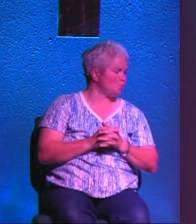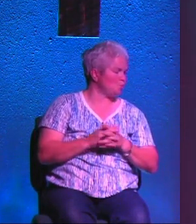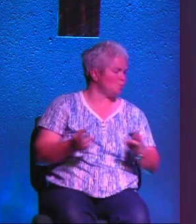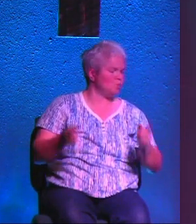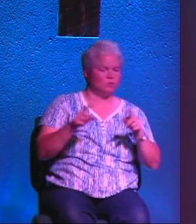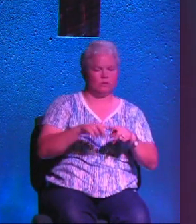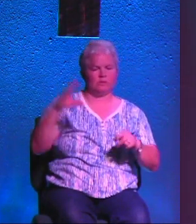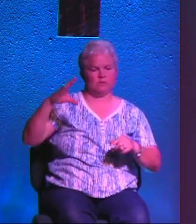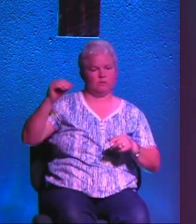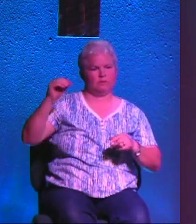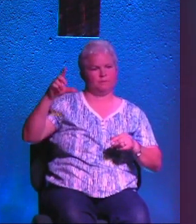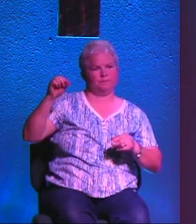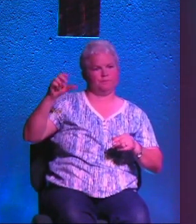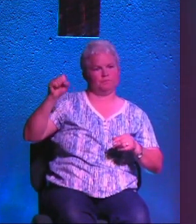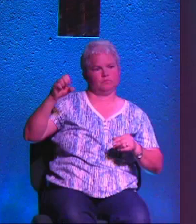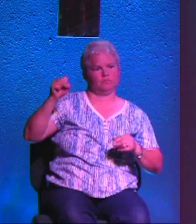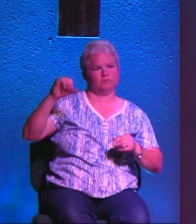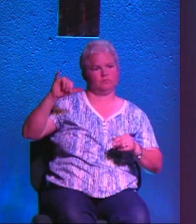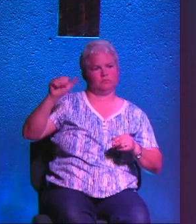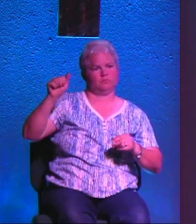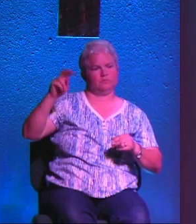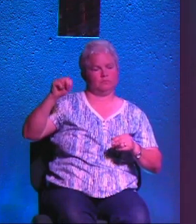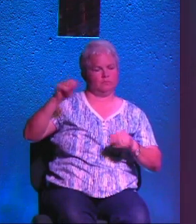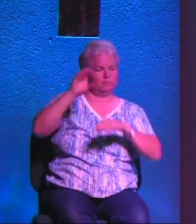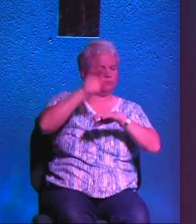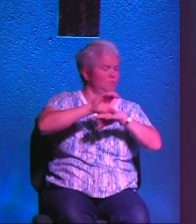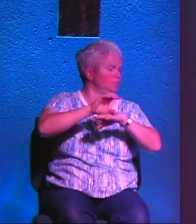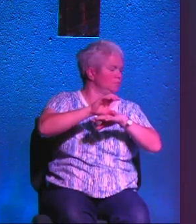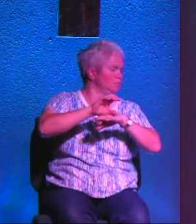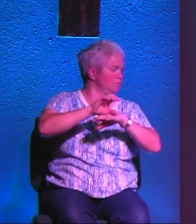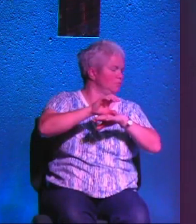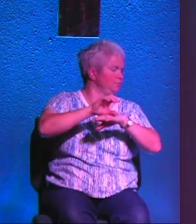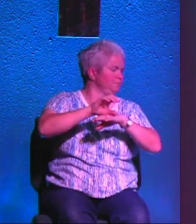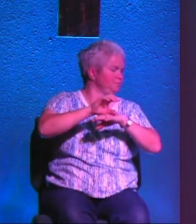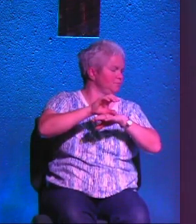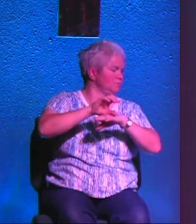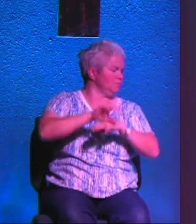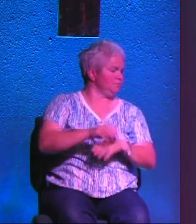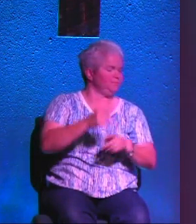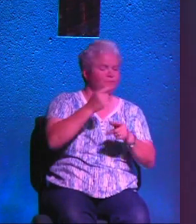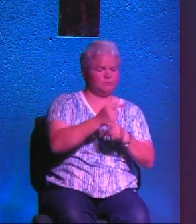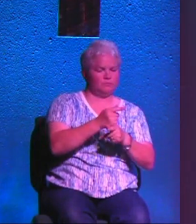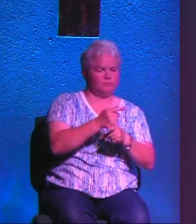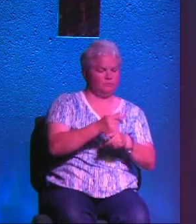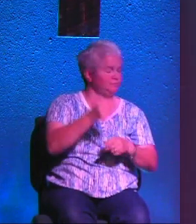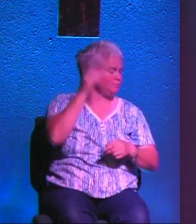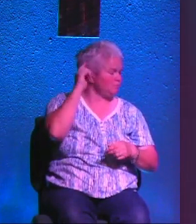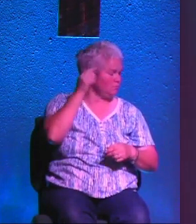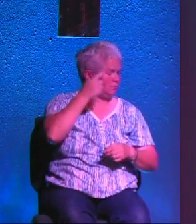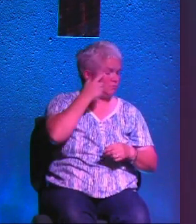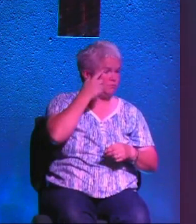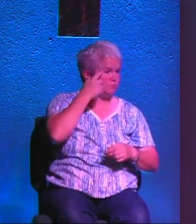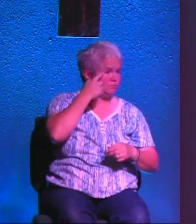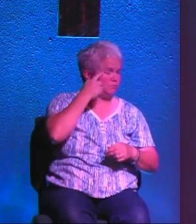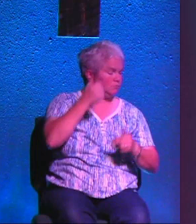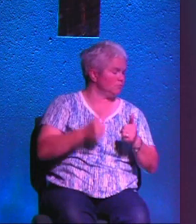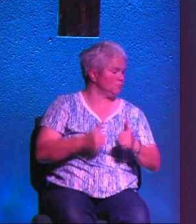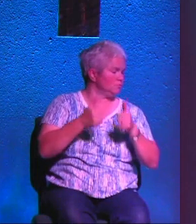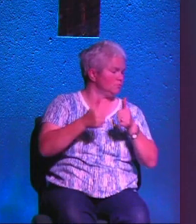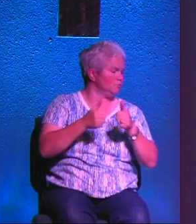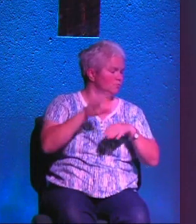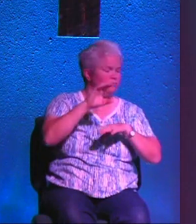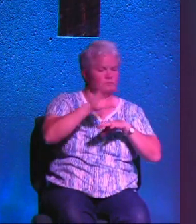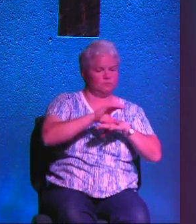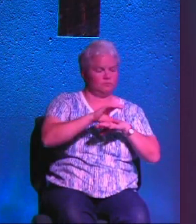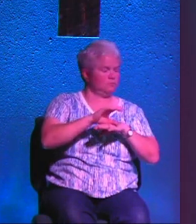in the Colossian church, but we also must keep a keen eye on our own lives